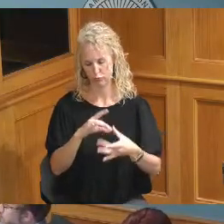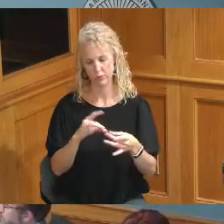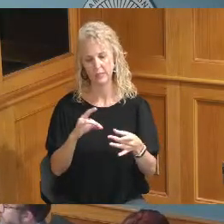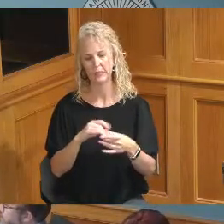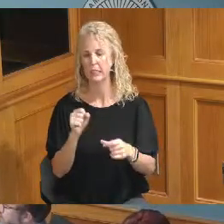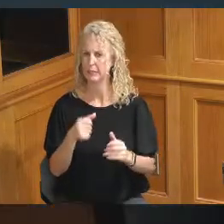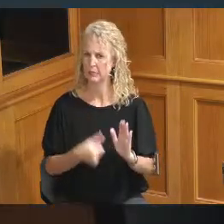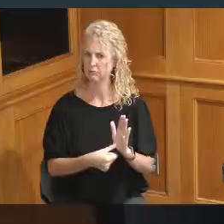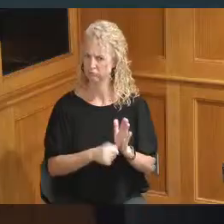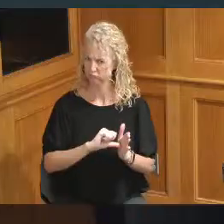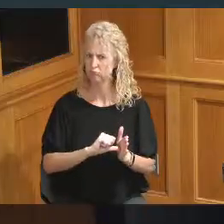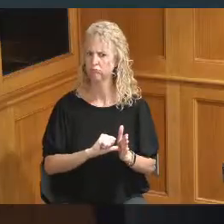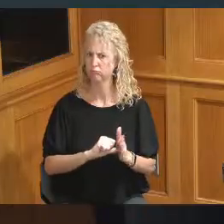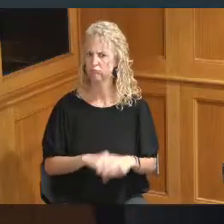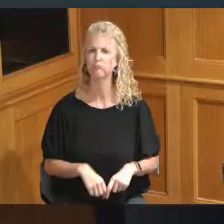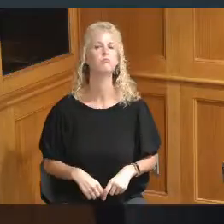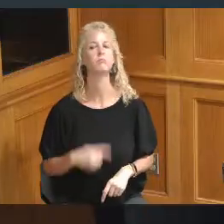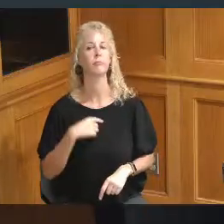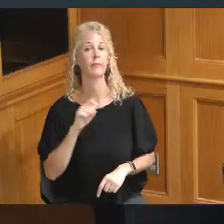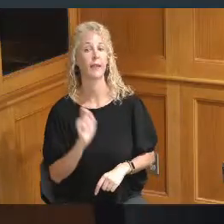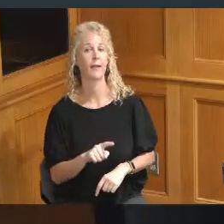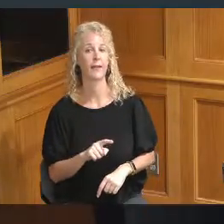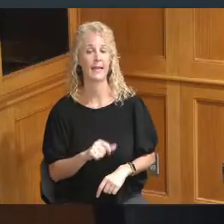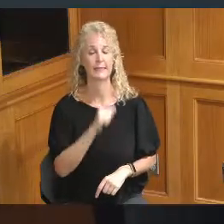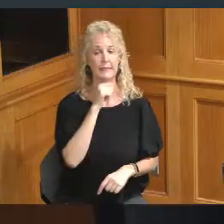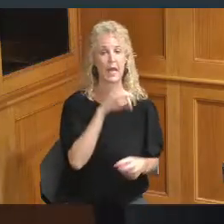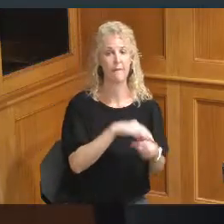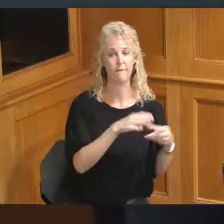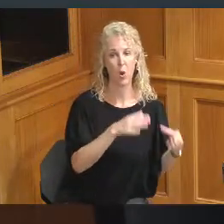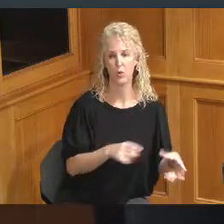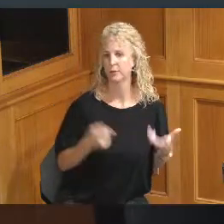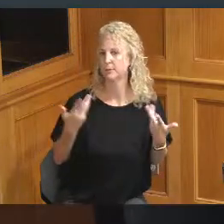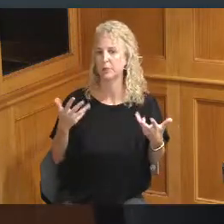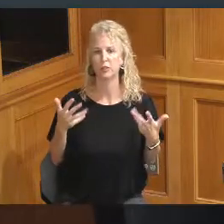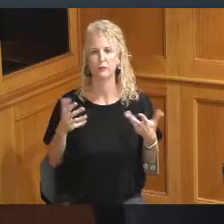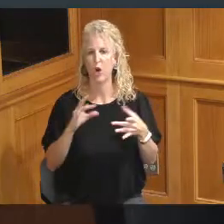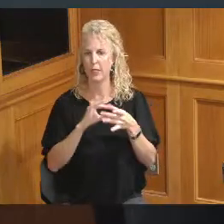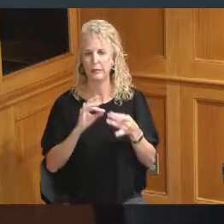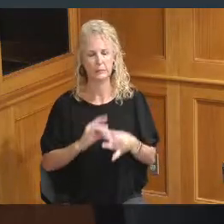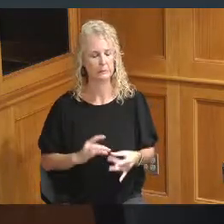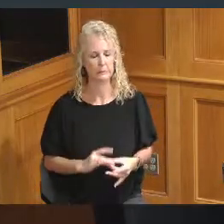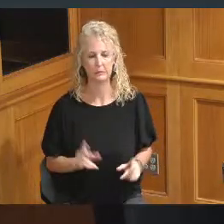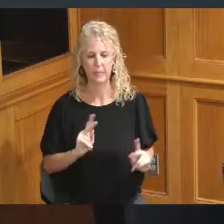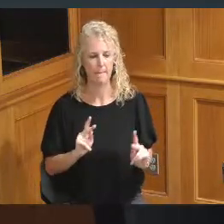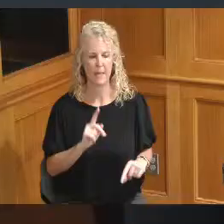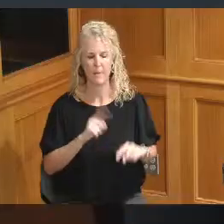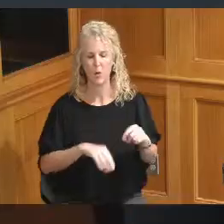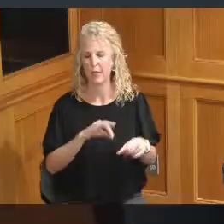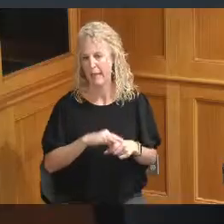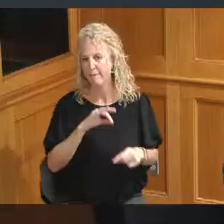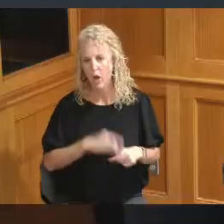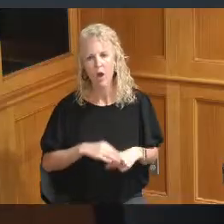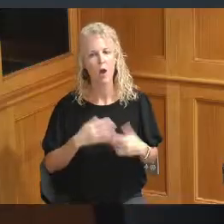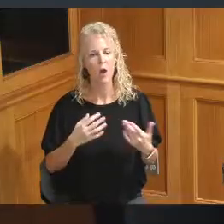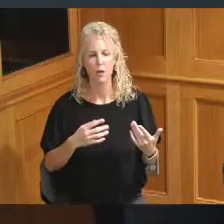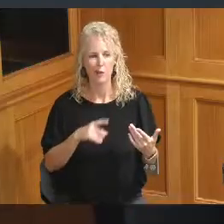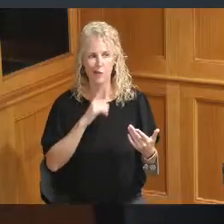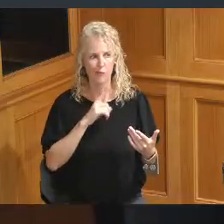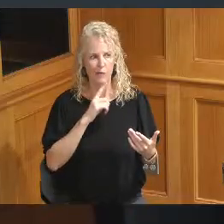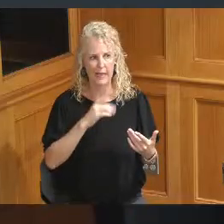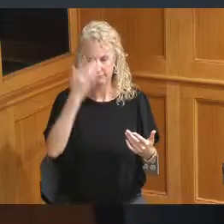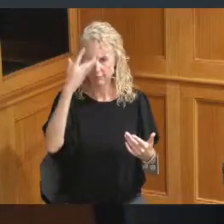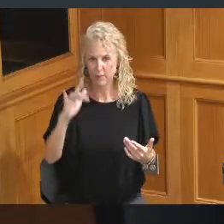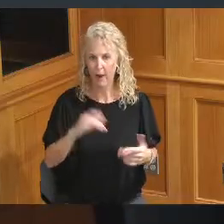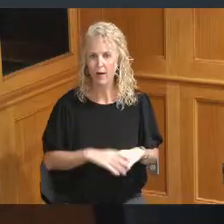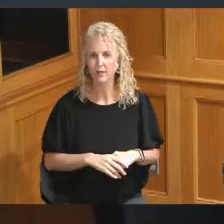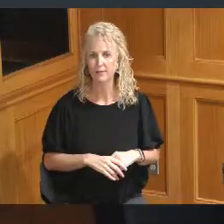very impressive. I asked about the non-voting members. You've already put in those who are not going to be able to vote. They will